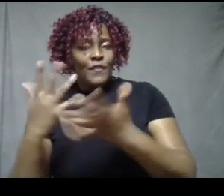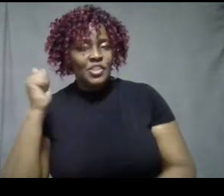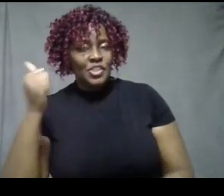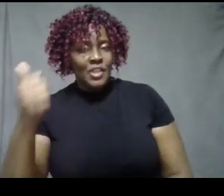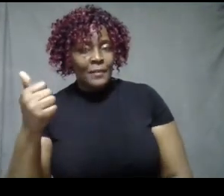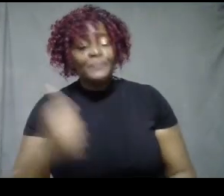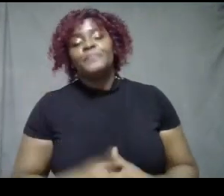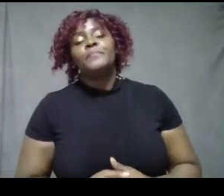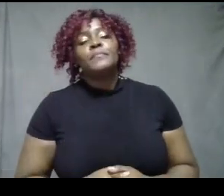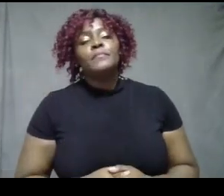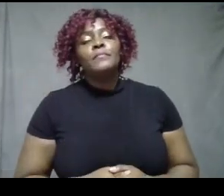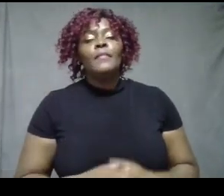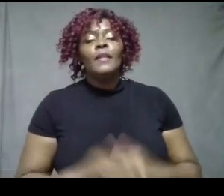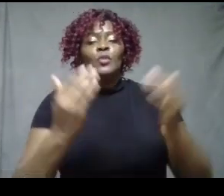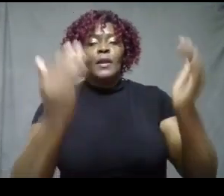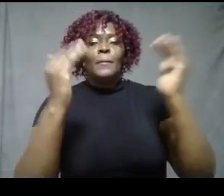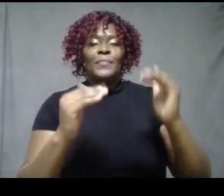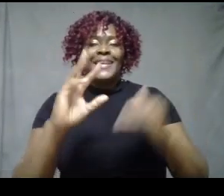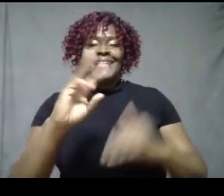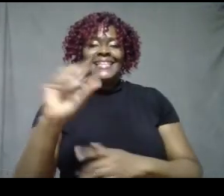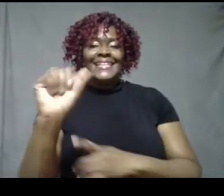6A, proposed resolution